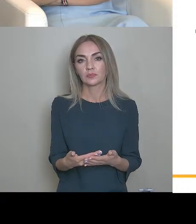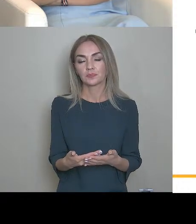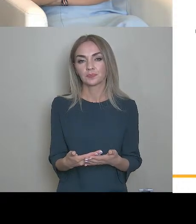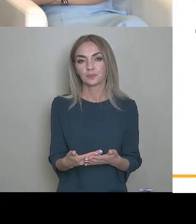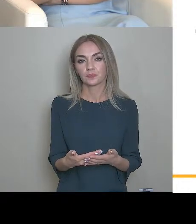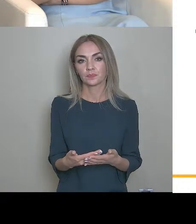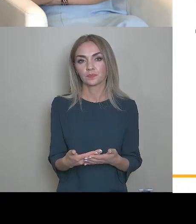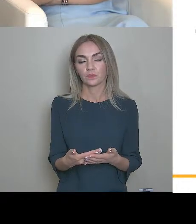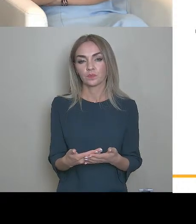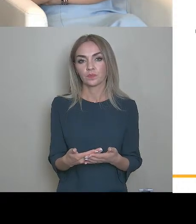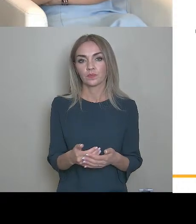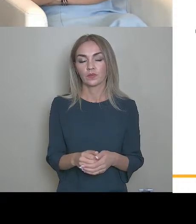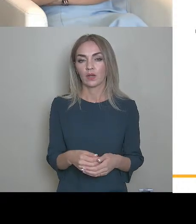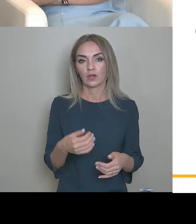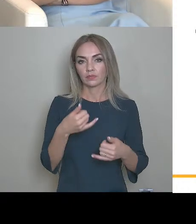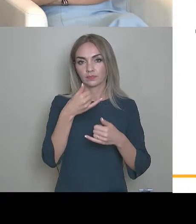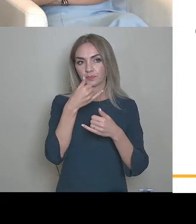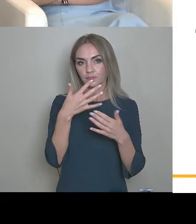impossible